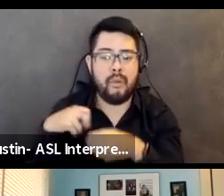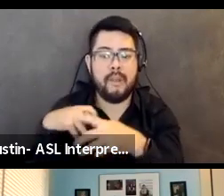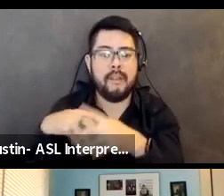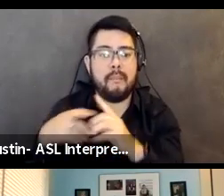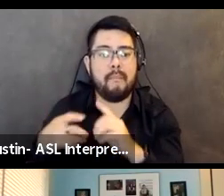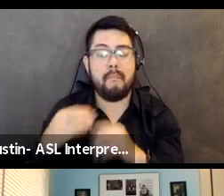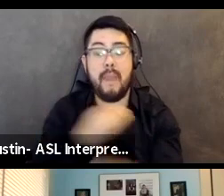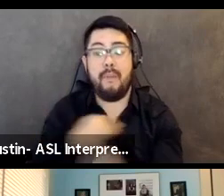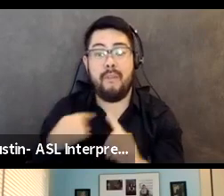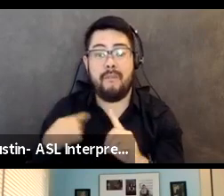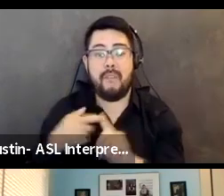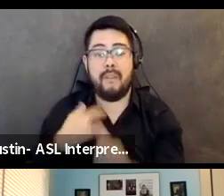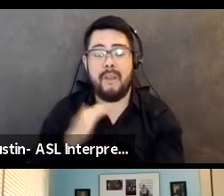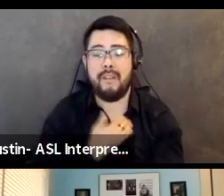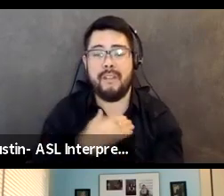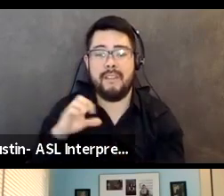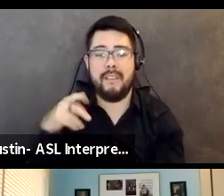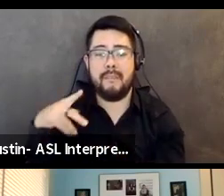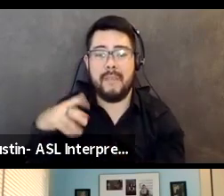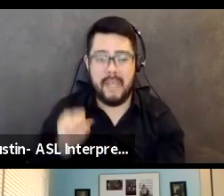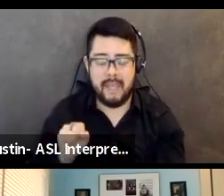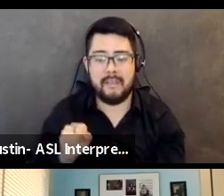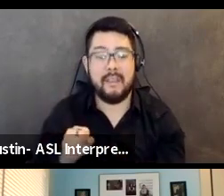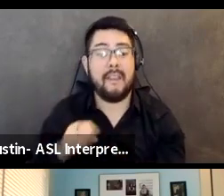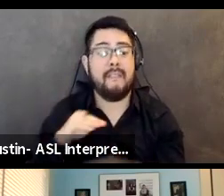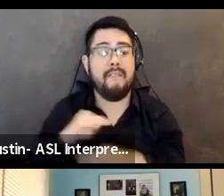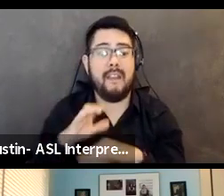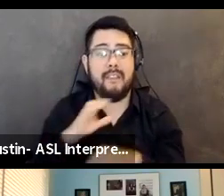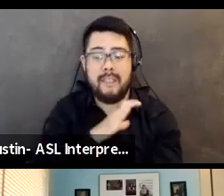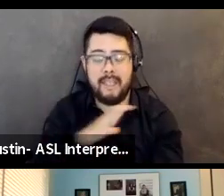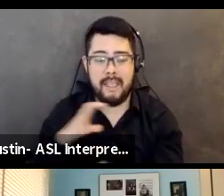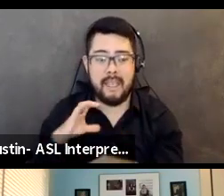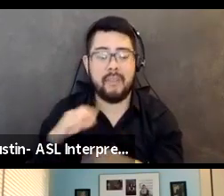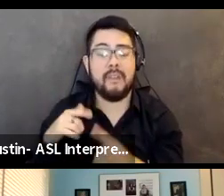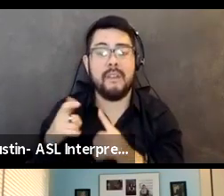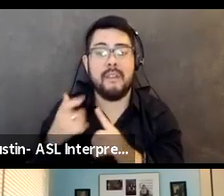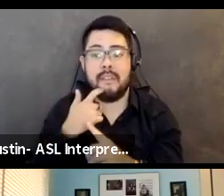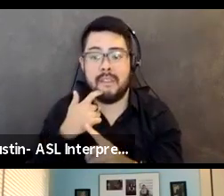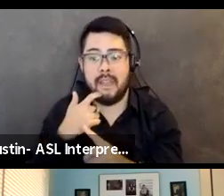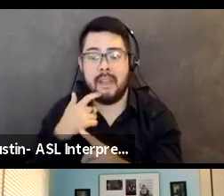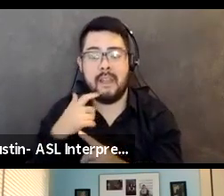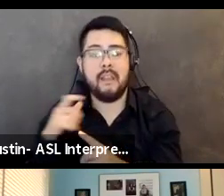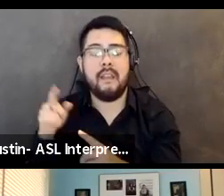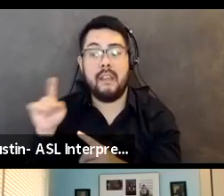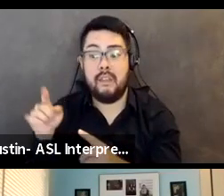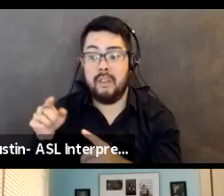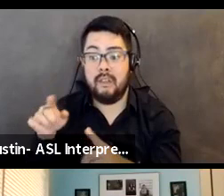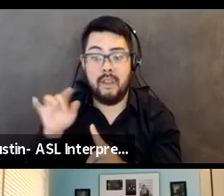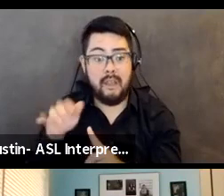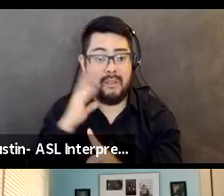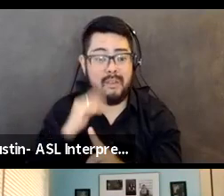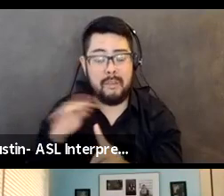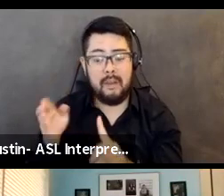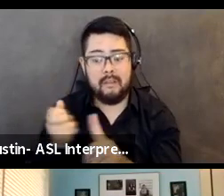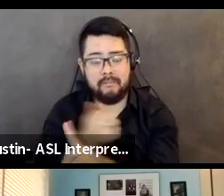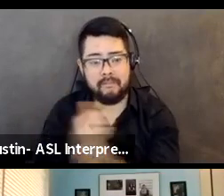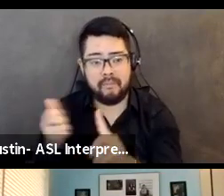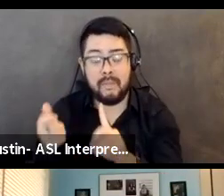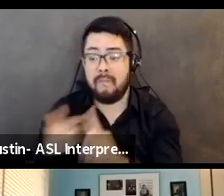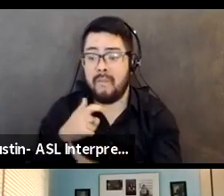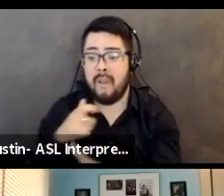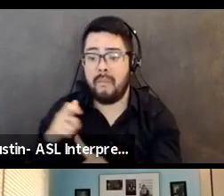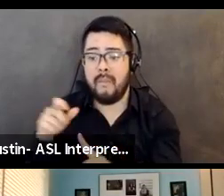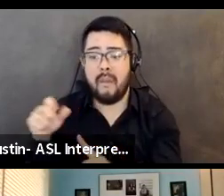council narrated the beatings of her peers by police playing for them to stop in the streets of downtown was that